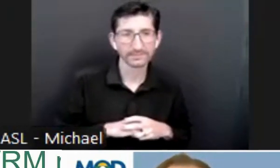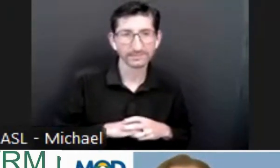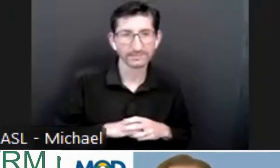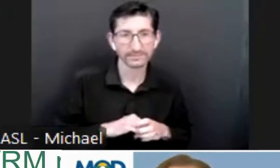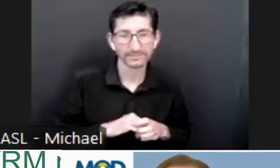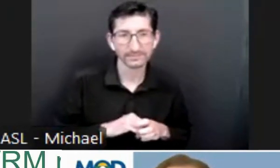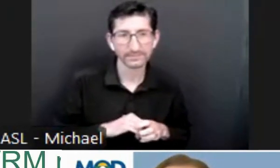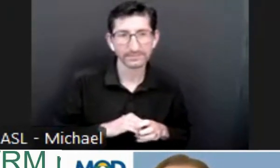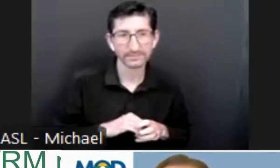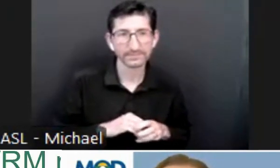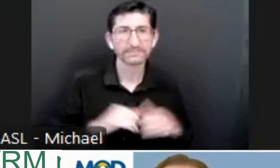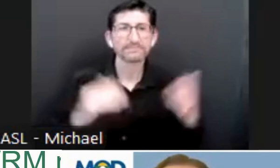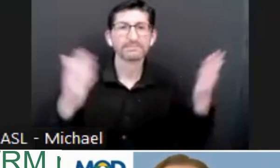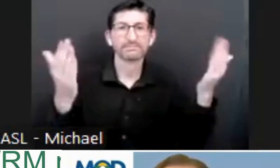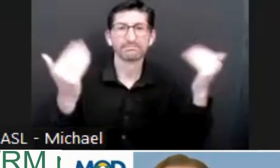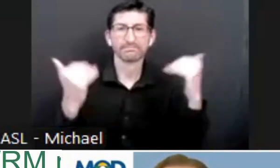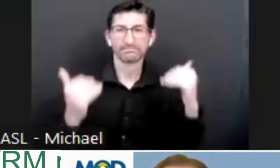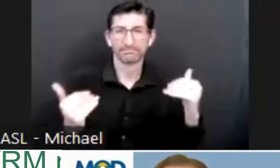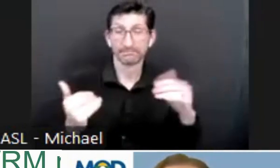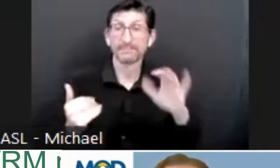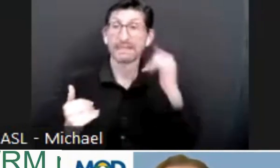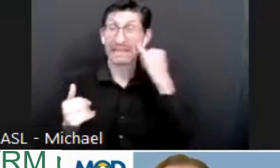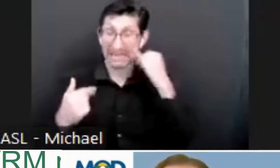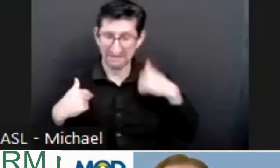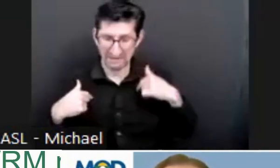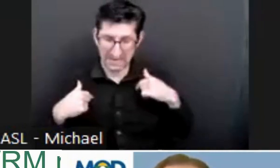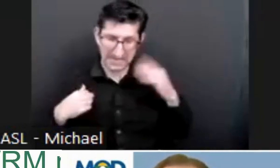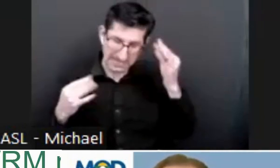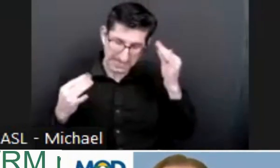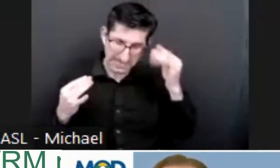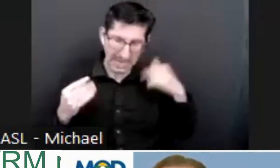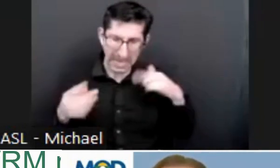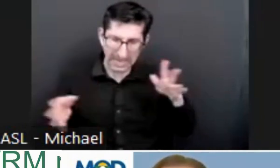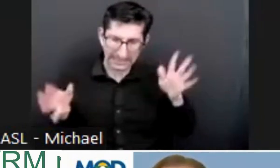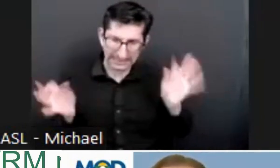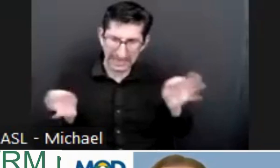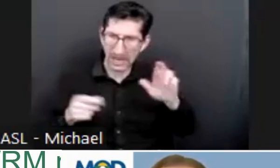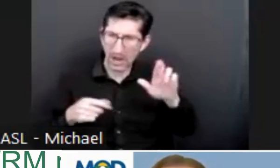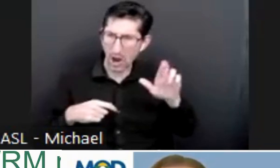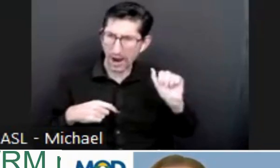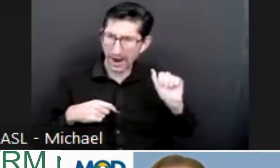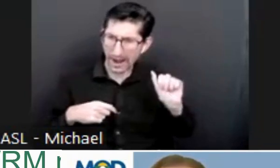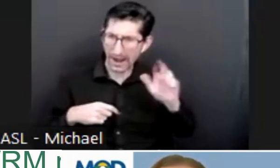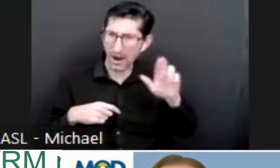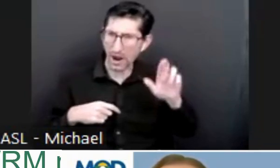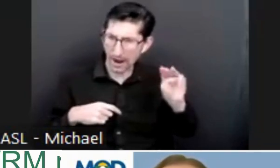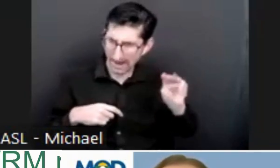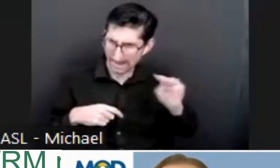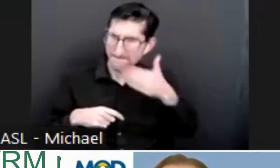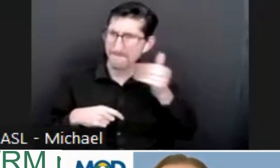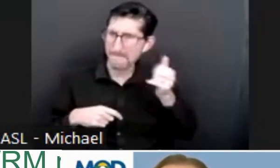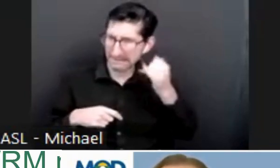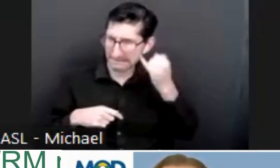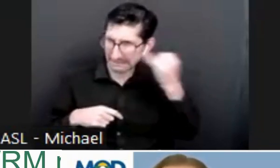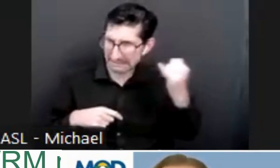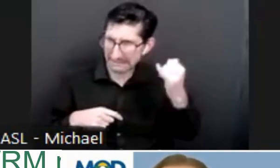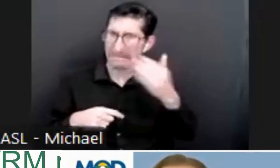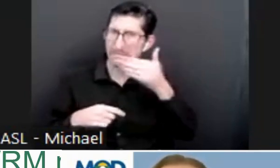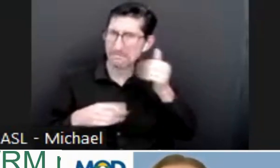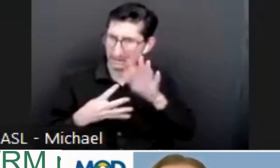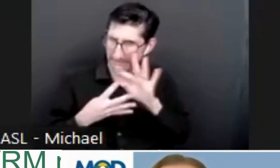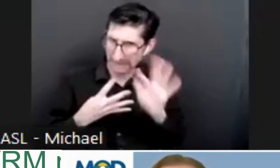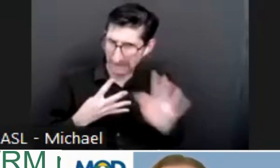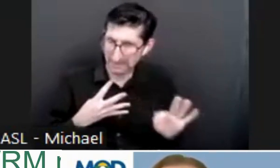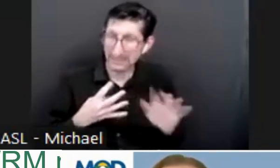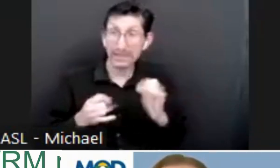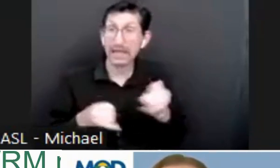So your next navigation step, if you've decided that an accommodation or modification is your best option, your last prep work to